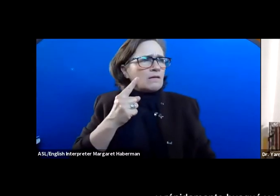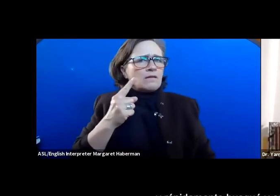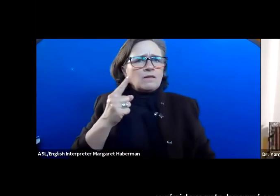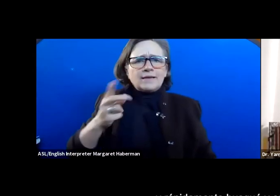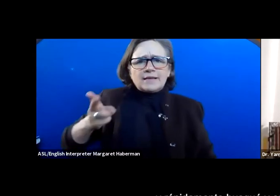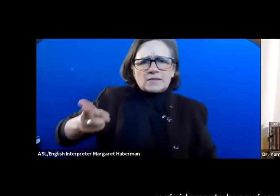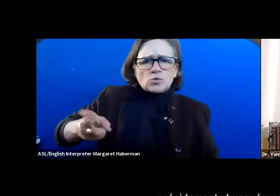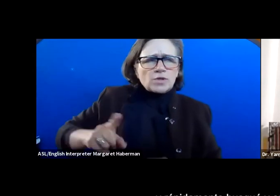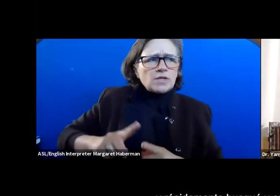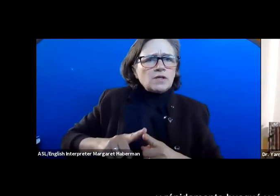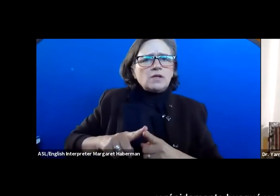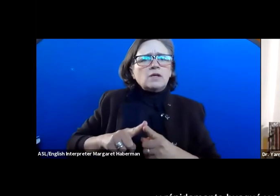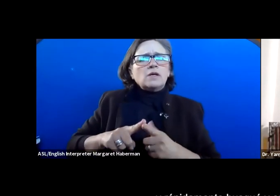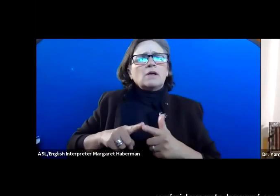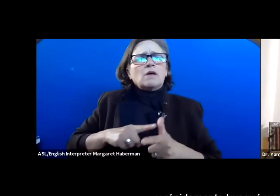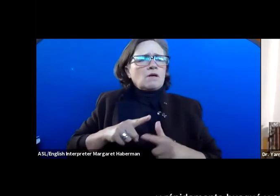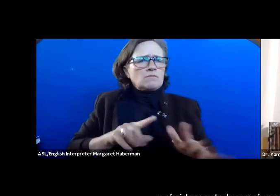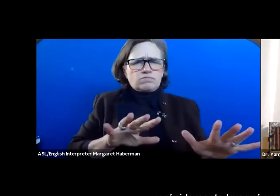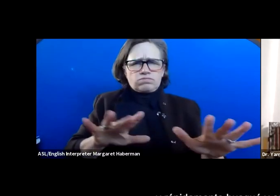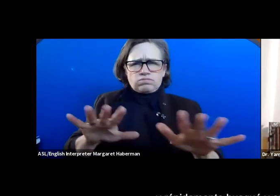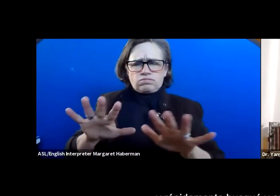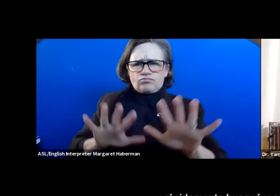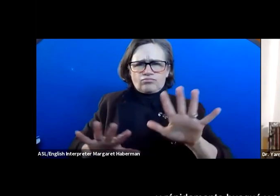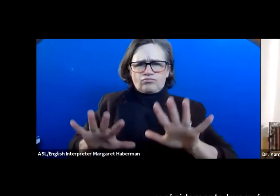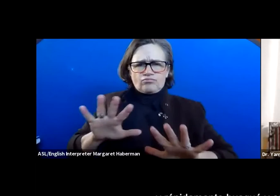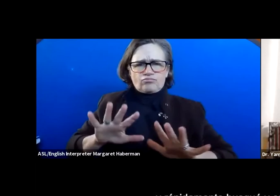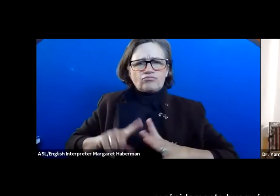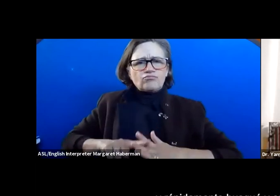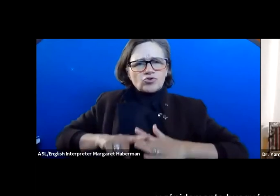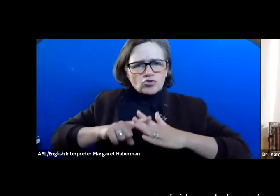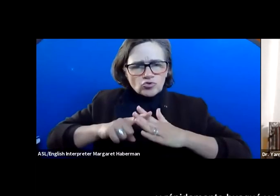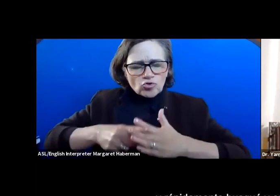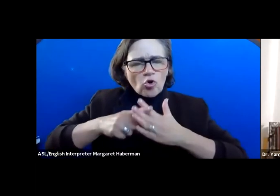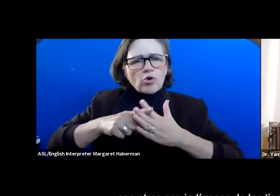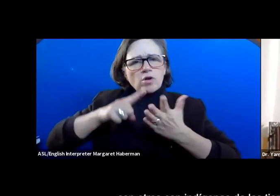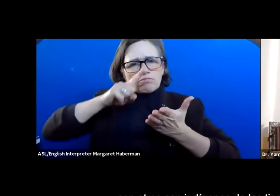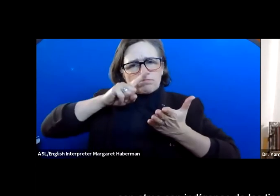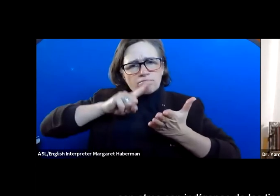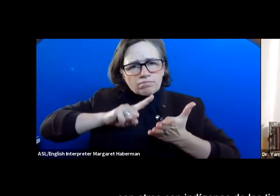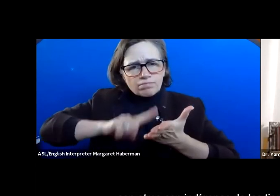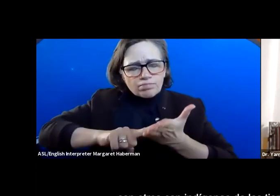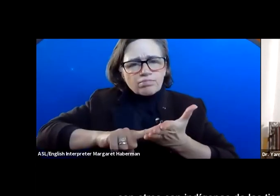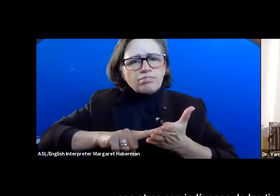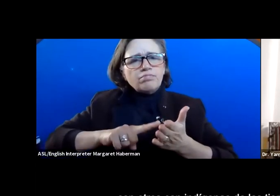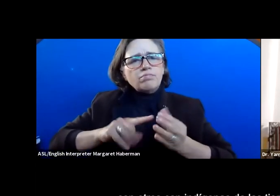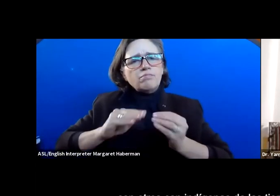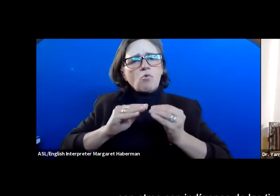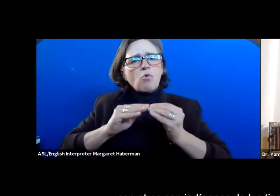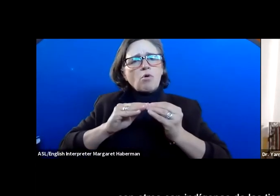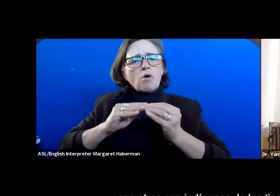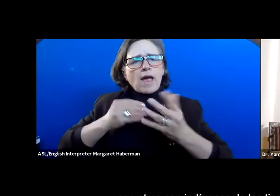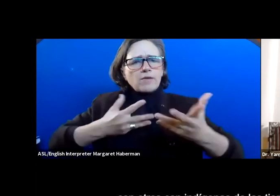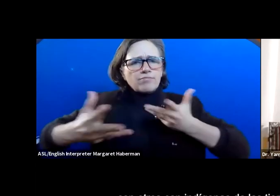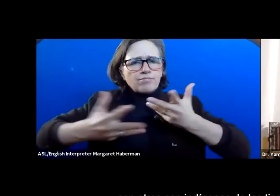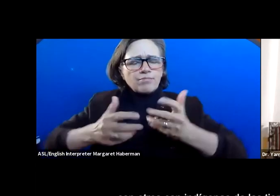I quickly looked for and started engaging with indigenous people